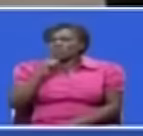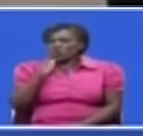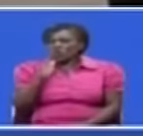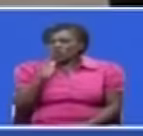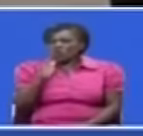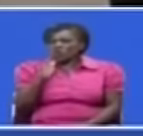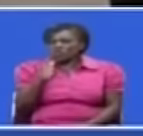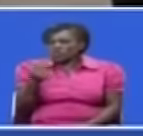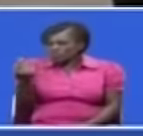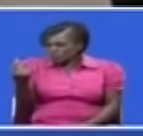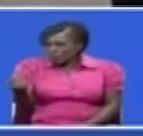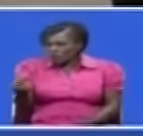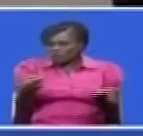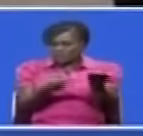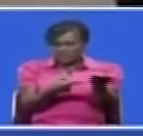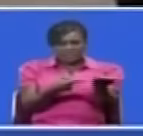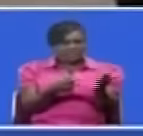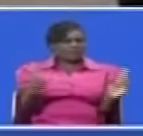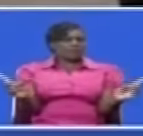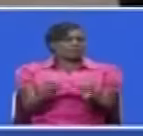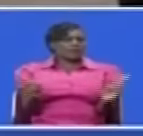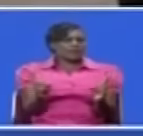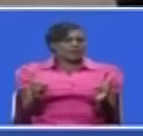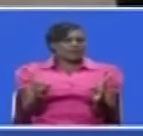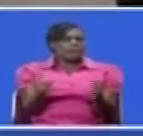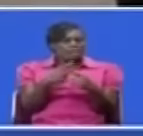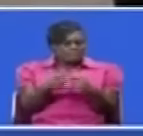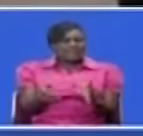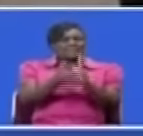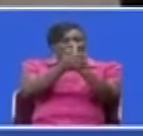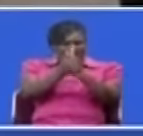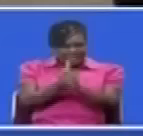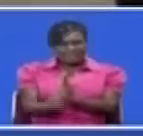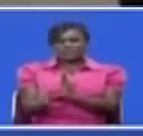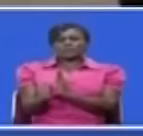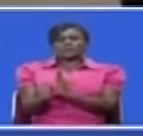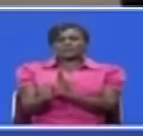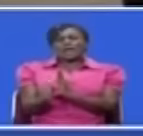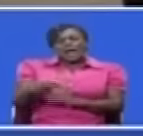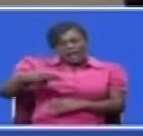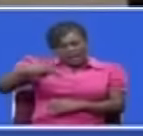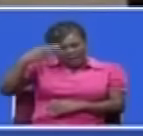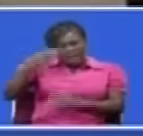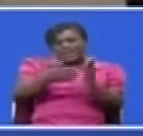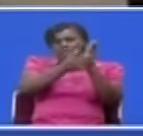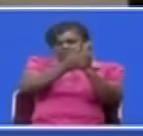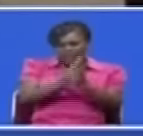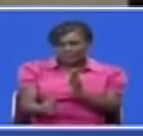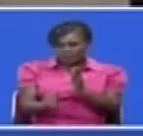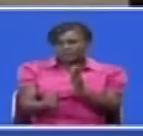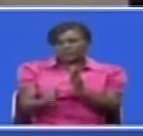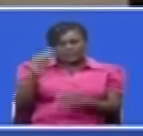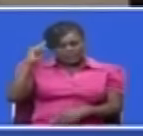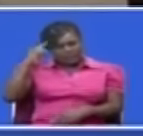junior technician or mechanic from a military perspective that was involved in putting this together. It's a highly efficient operation. We need to be